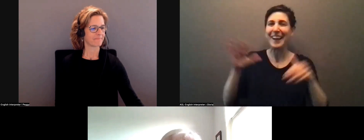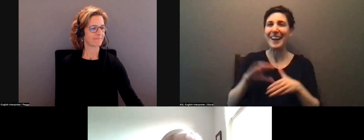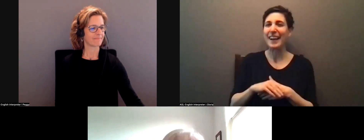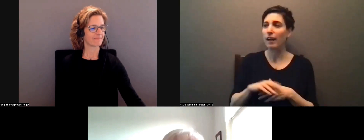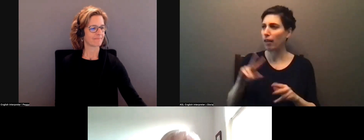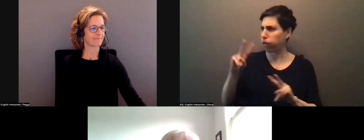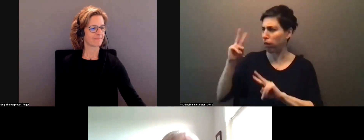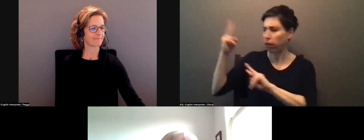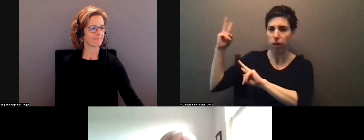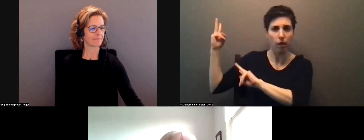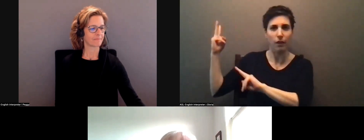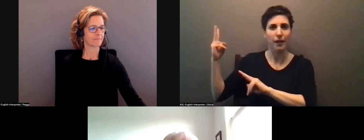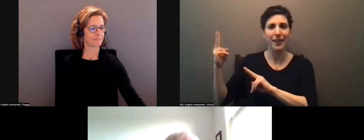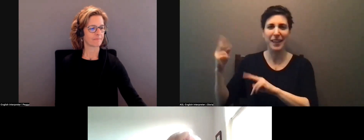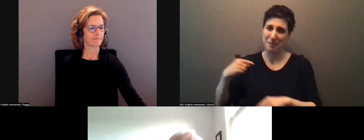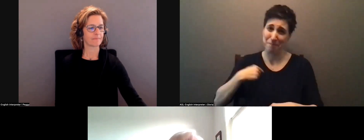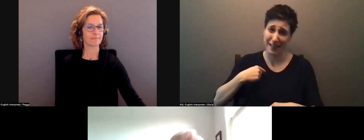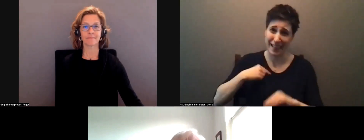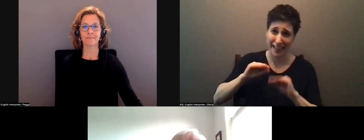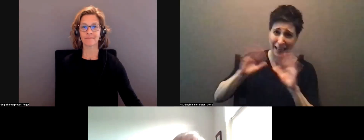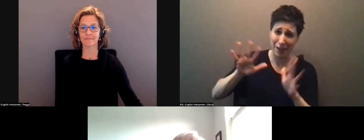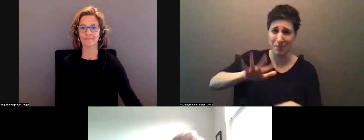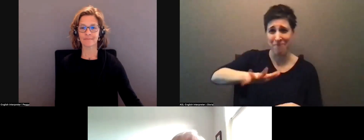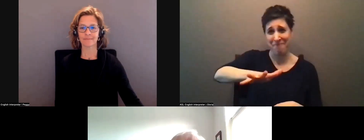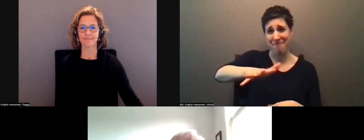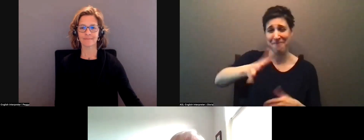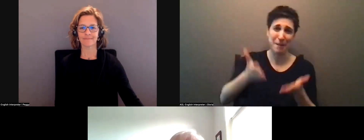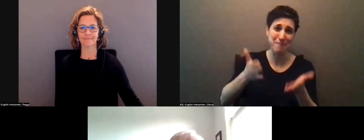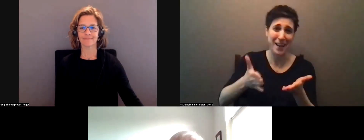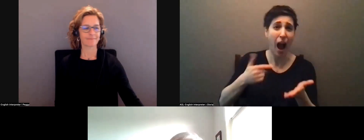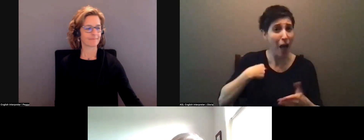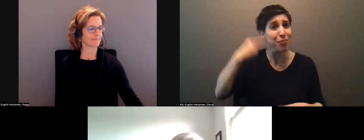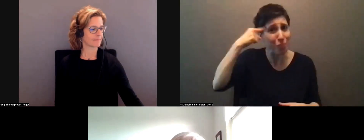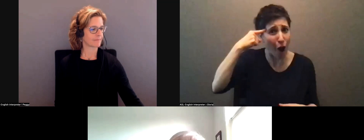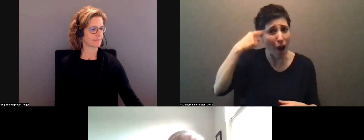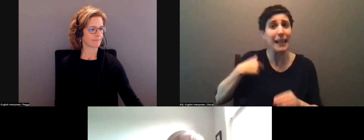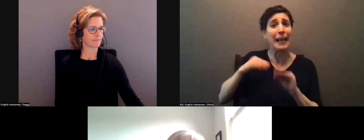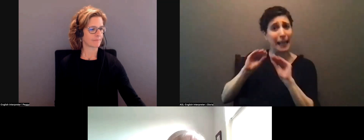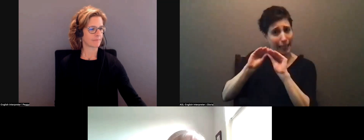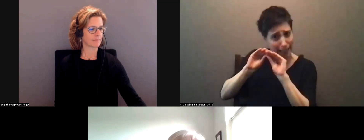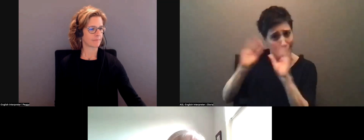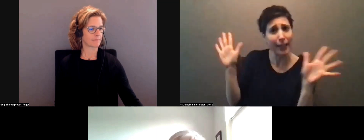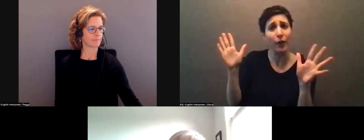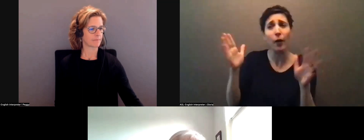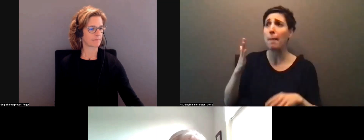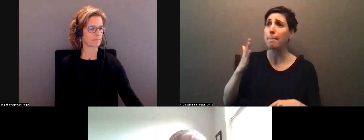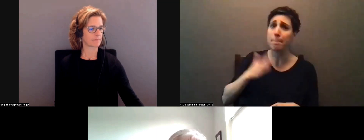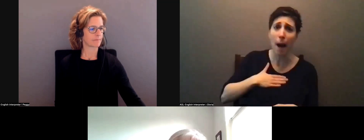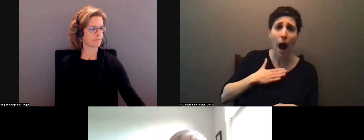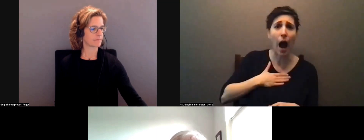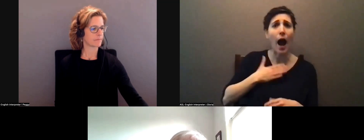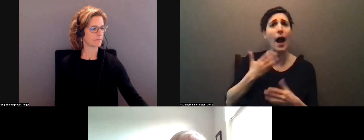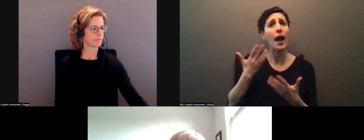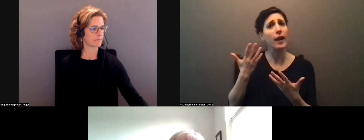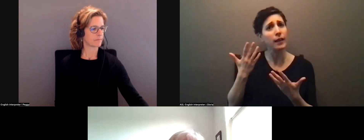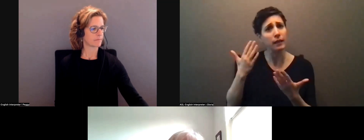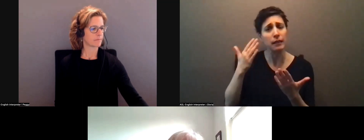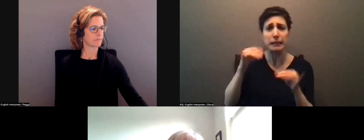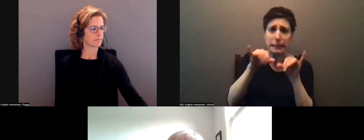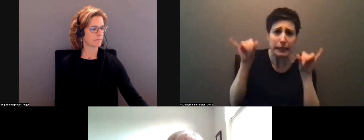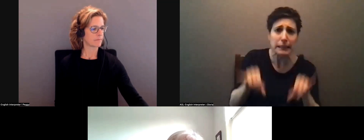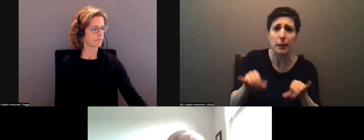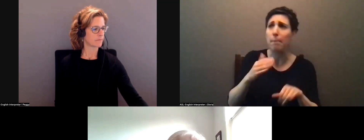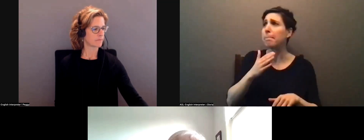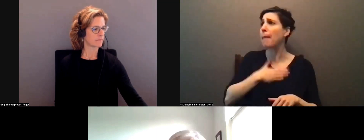It was a bit of a comeuppance, but I thought I was conveying my information very efficiently,